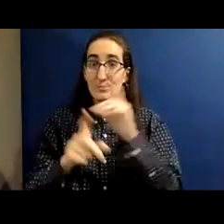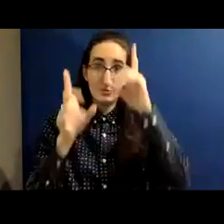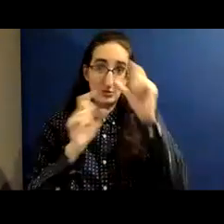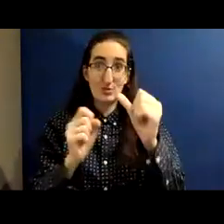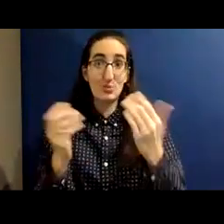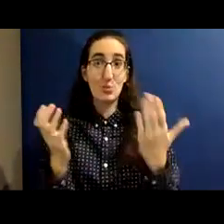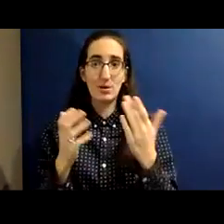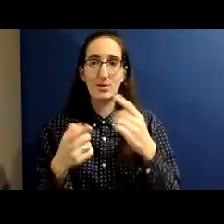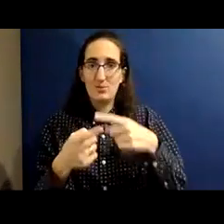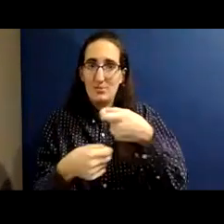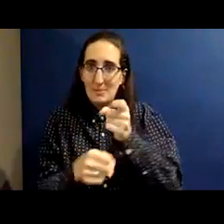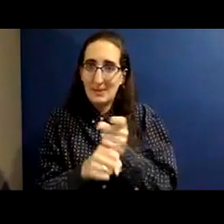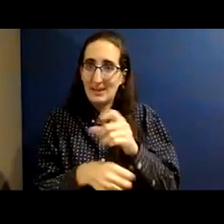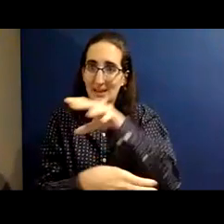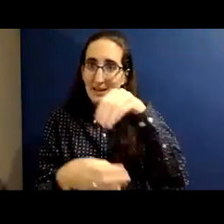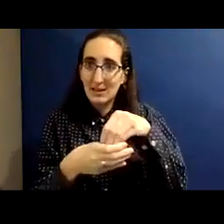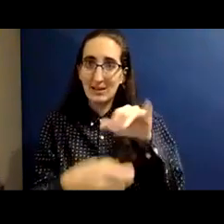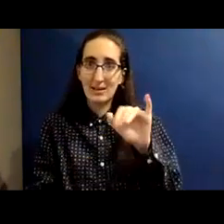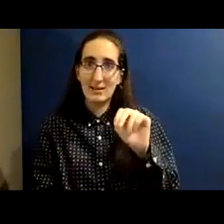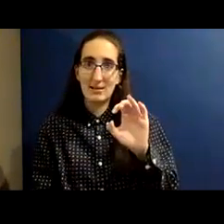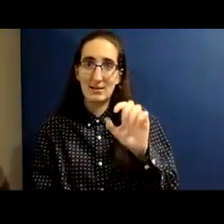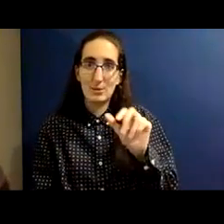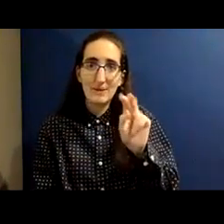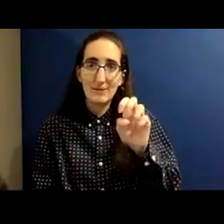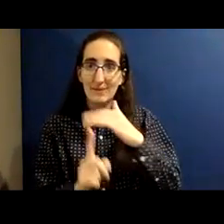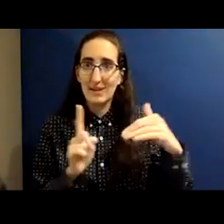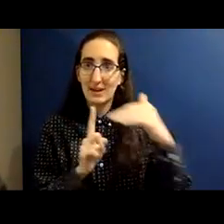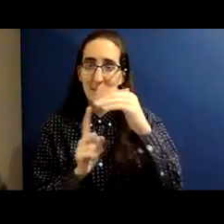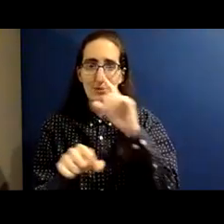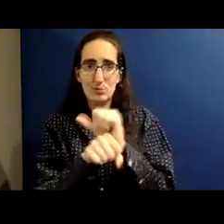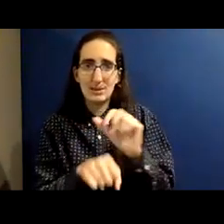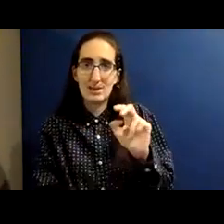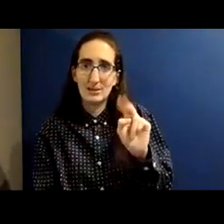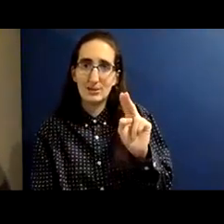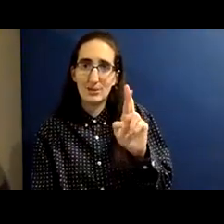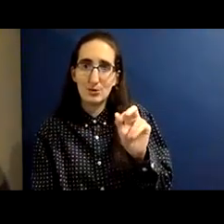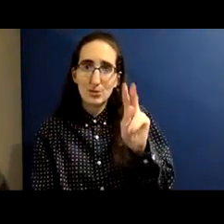to create inclusive environments and really nurture those